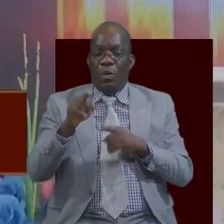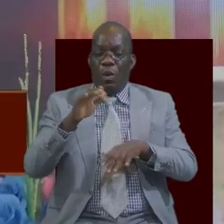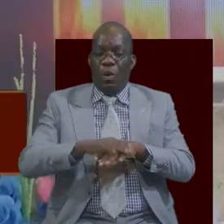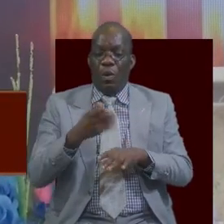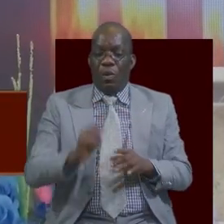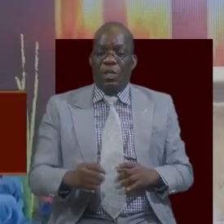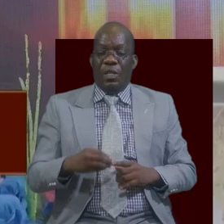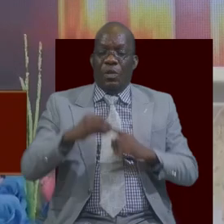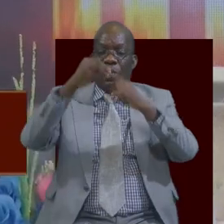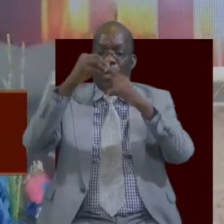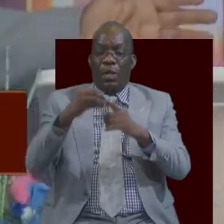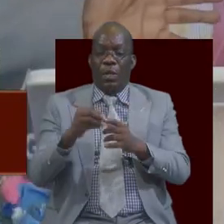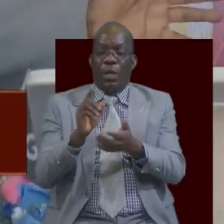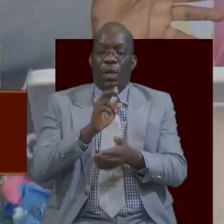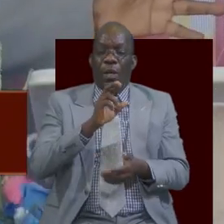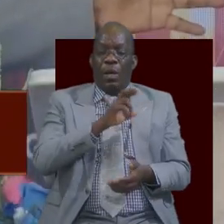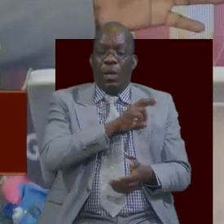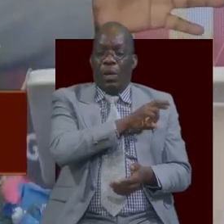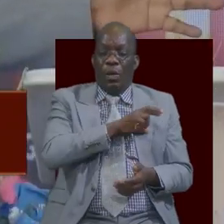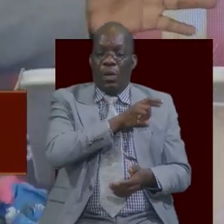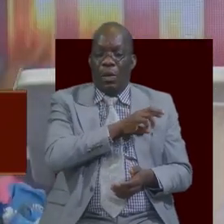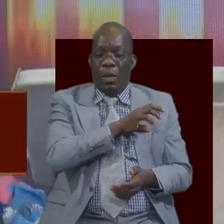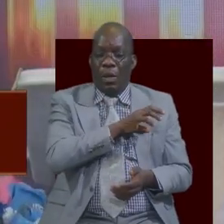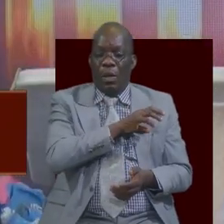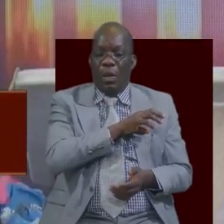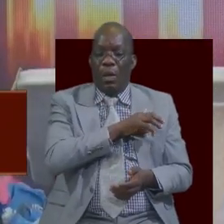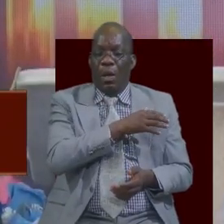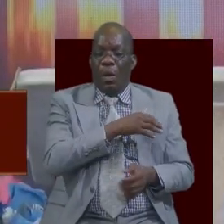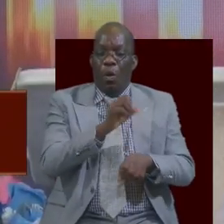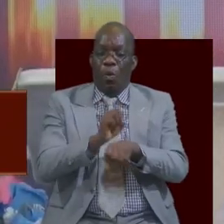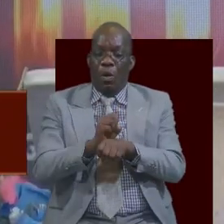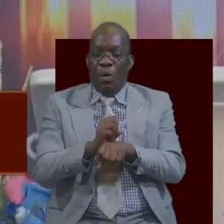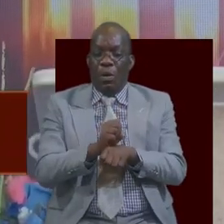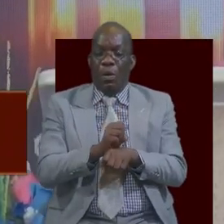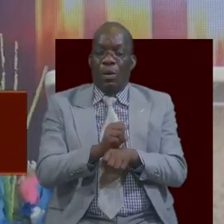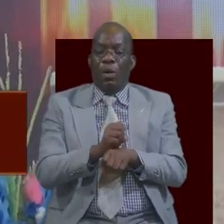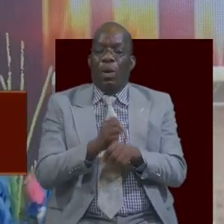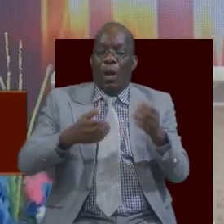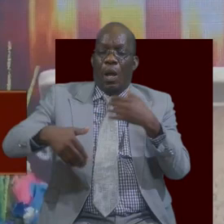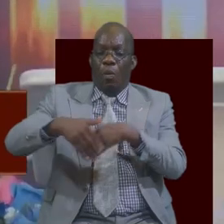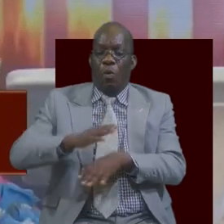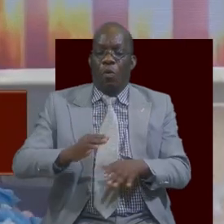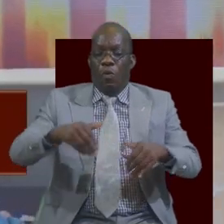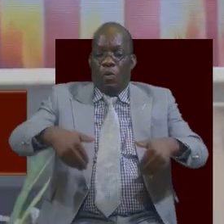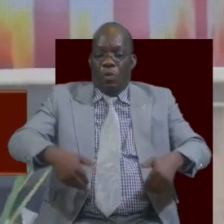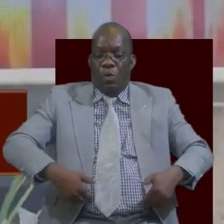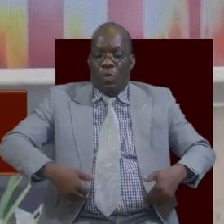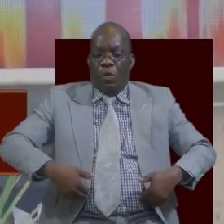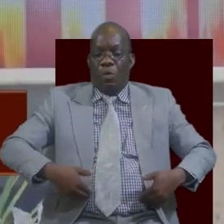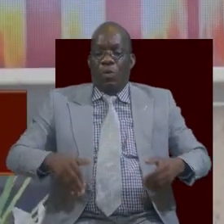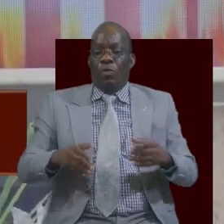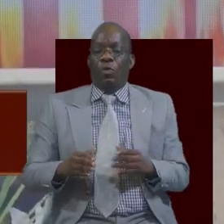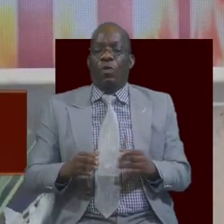and works exceeding youthful zeal. Anything you ever